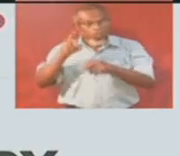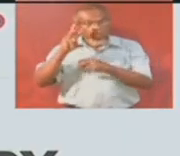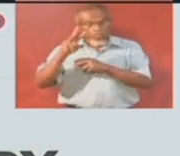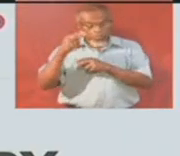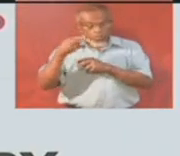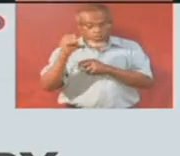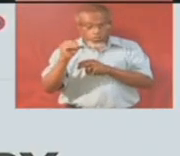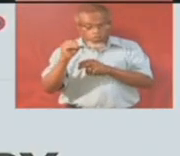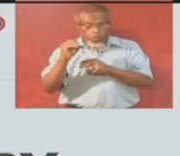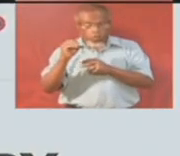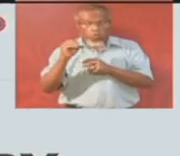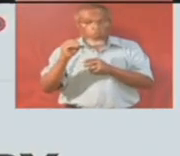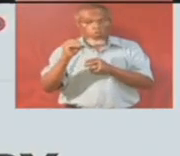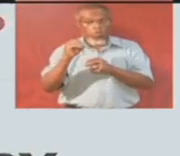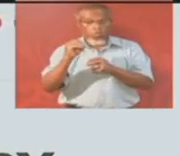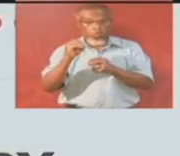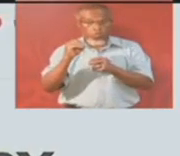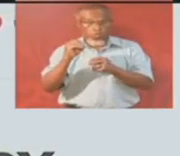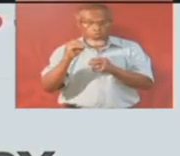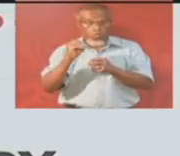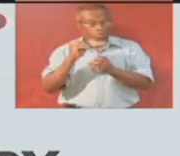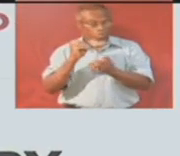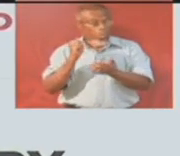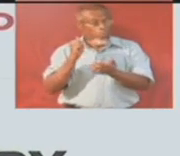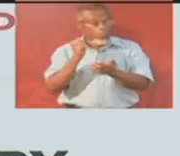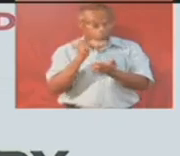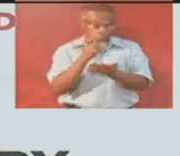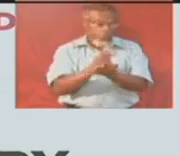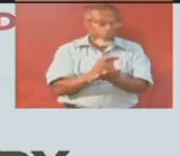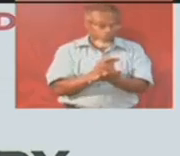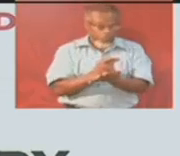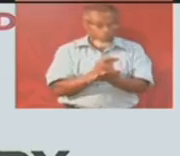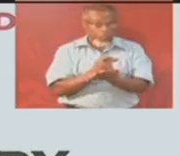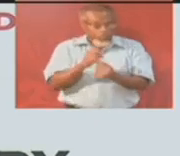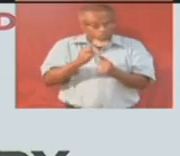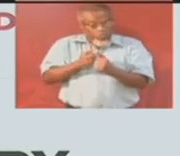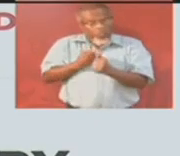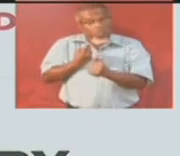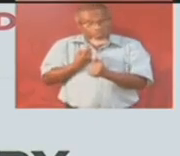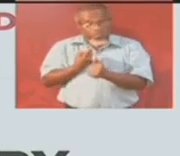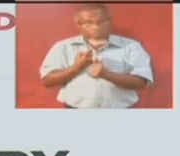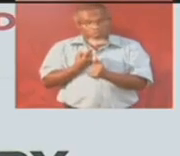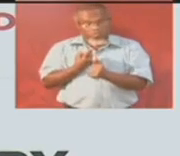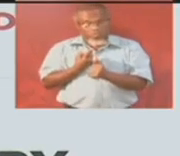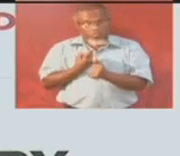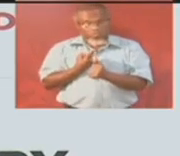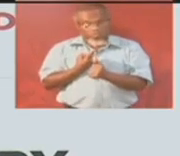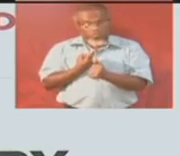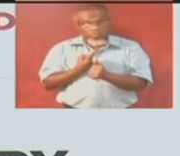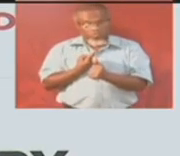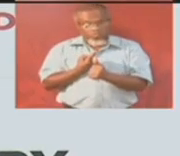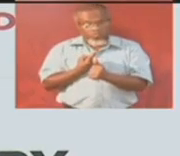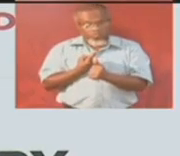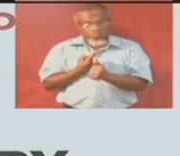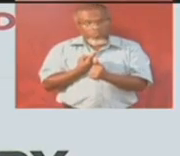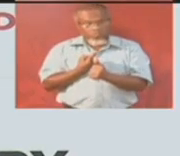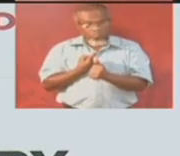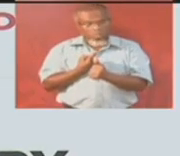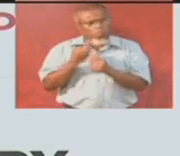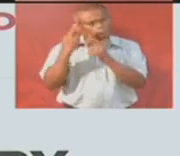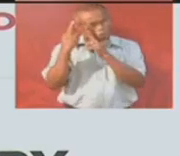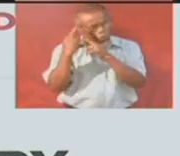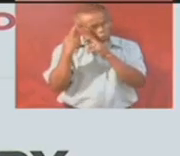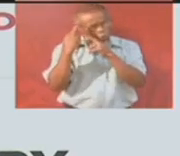EUA, or EUL, which is expected, as we have been told, all things being equal, by the end